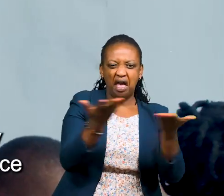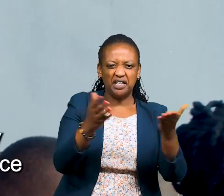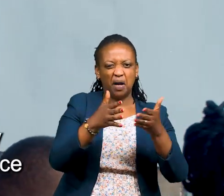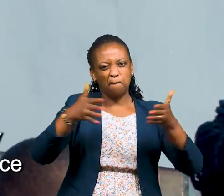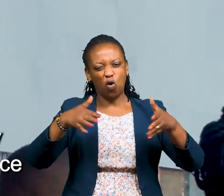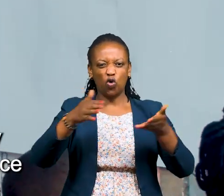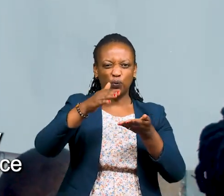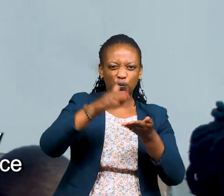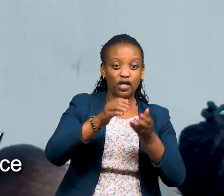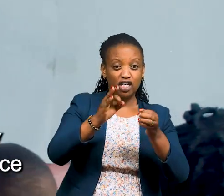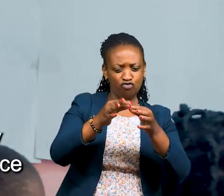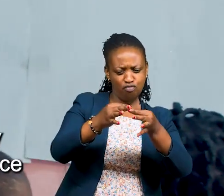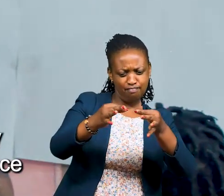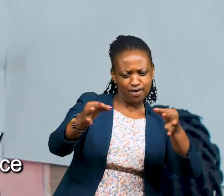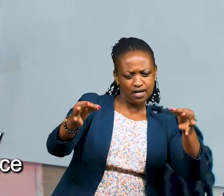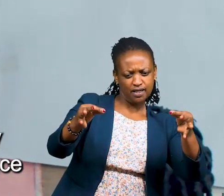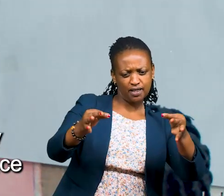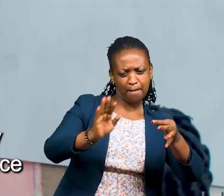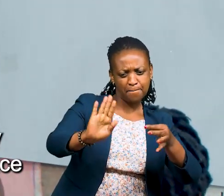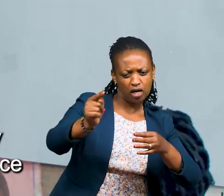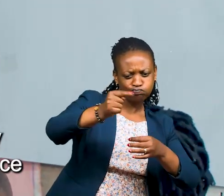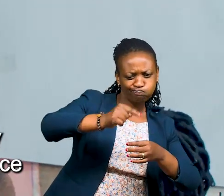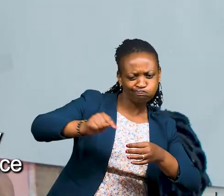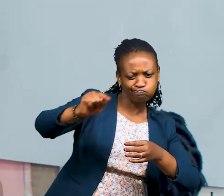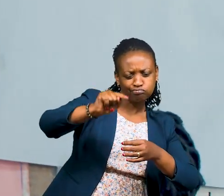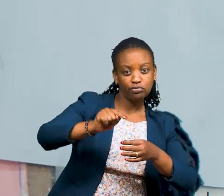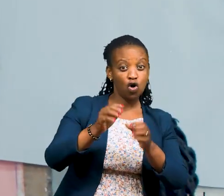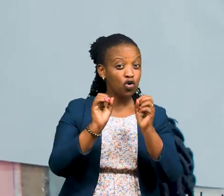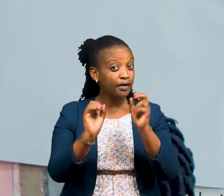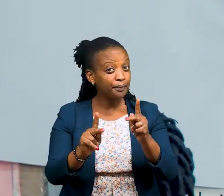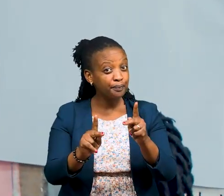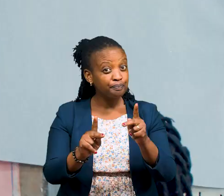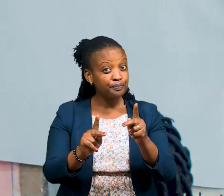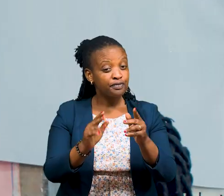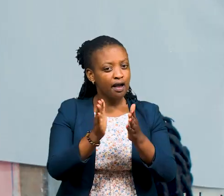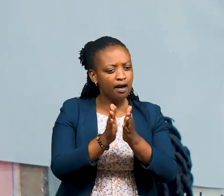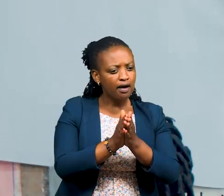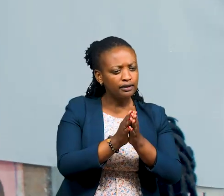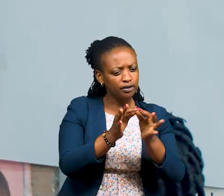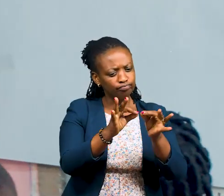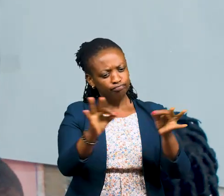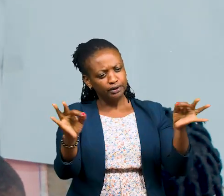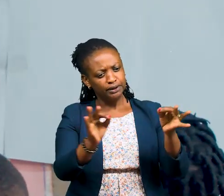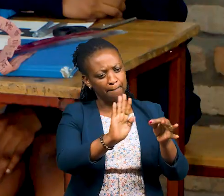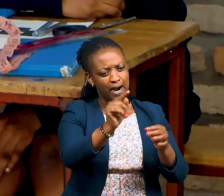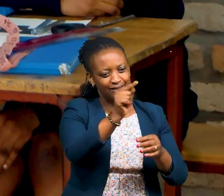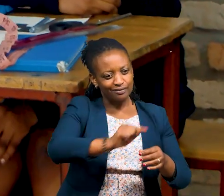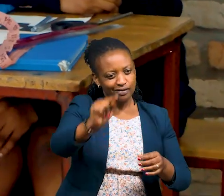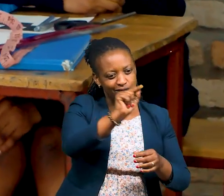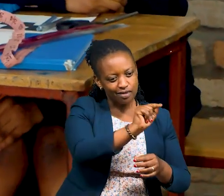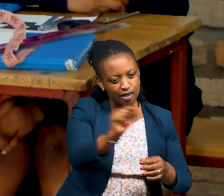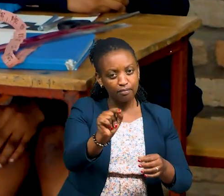any size, when you measure its circumference, okay, and measure its